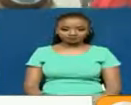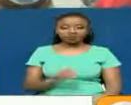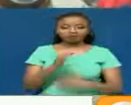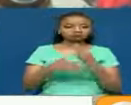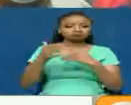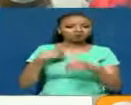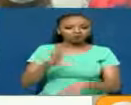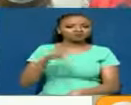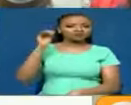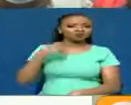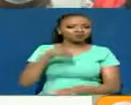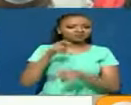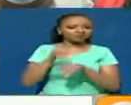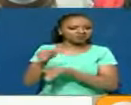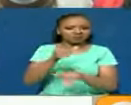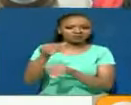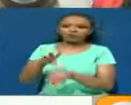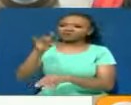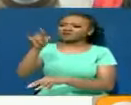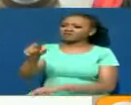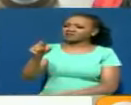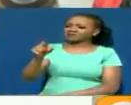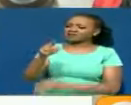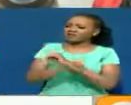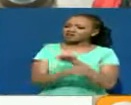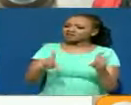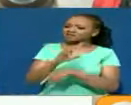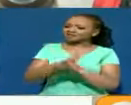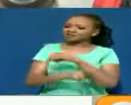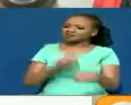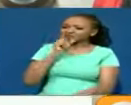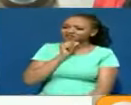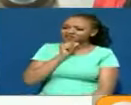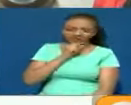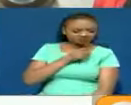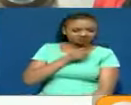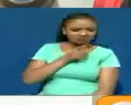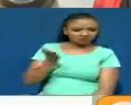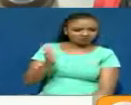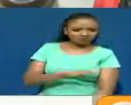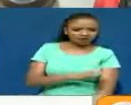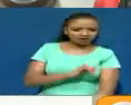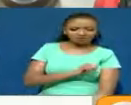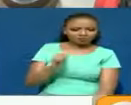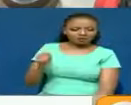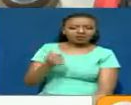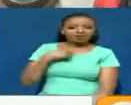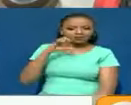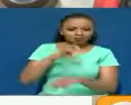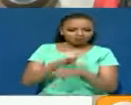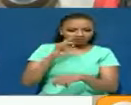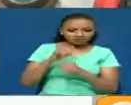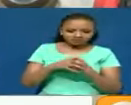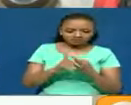find that, wow, these guys had stolen all these things that we have managed to recover. We have recovered